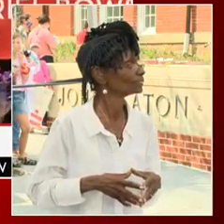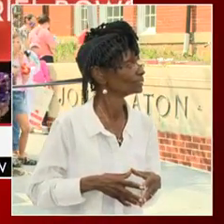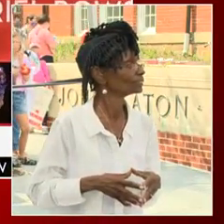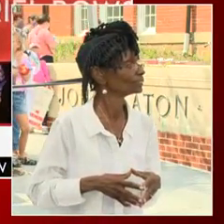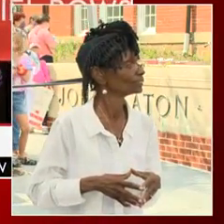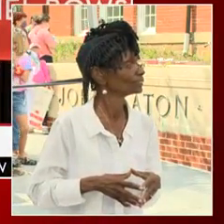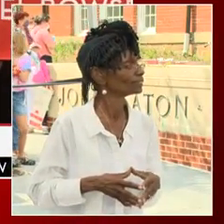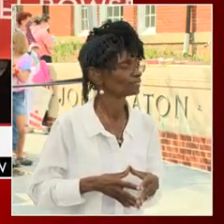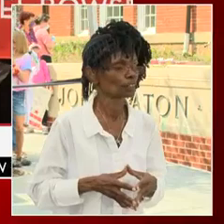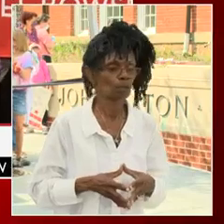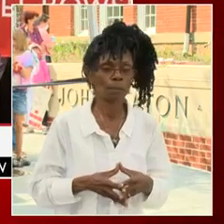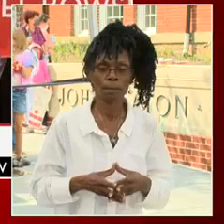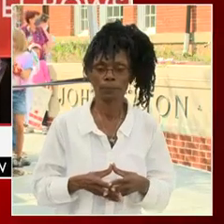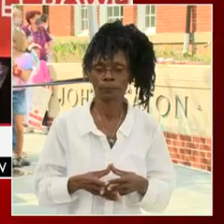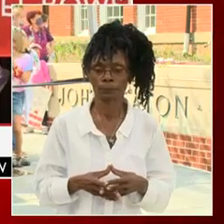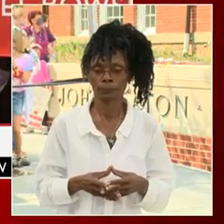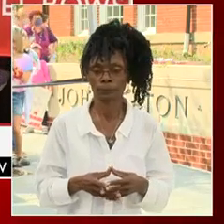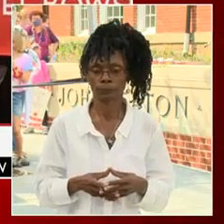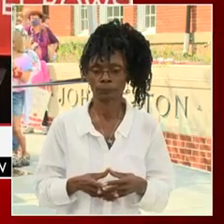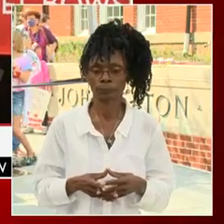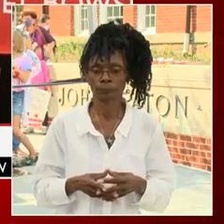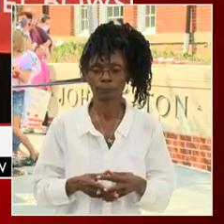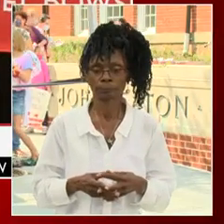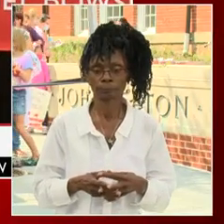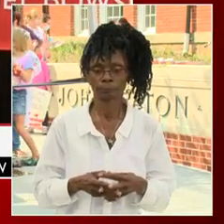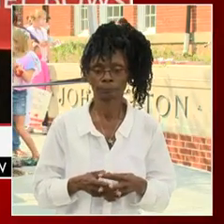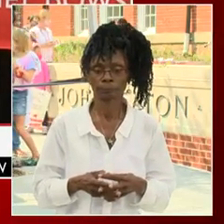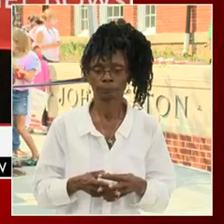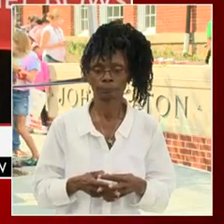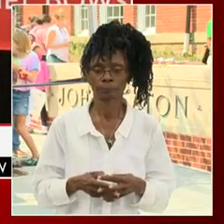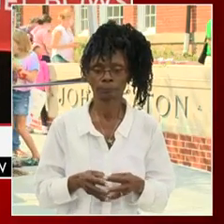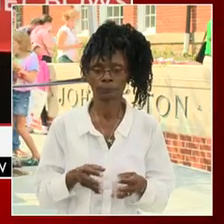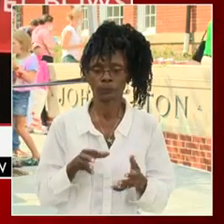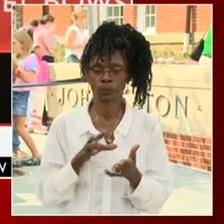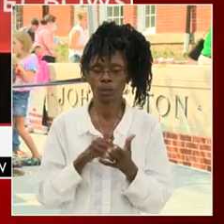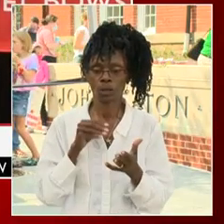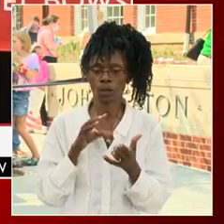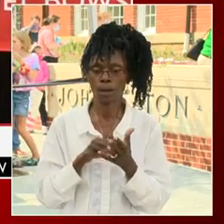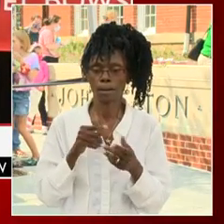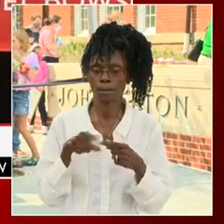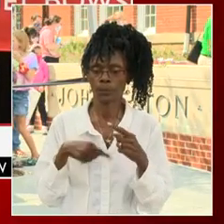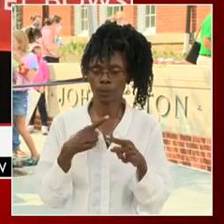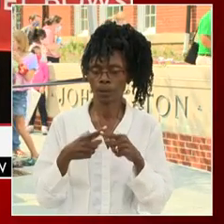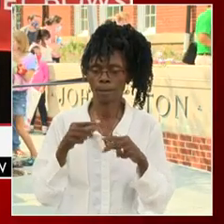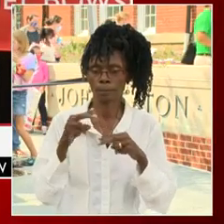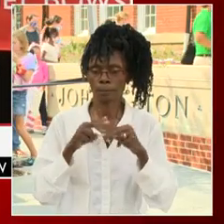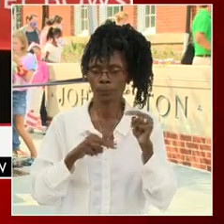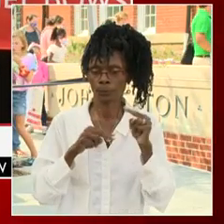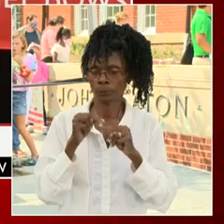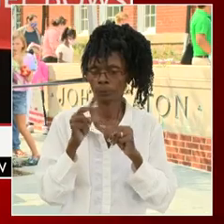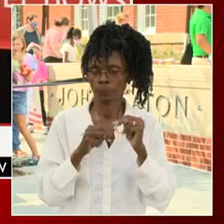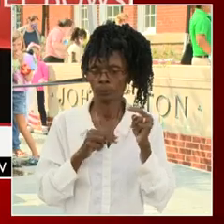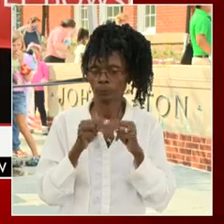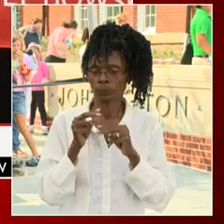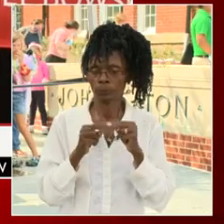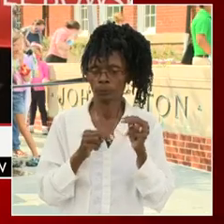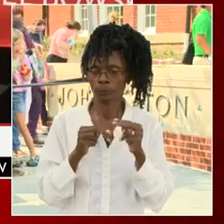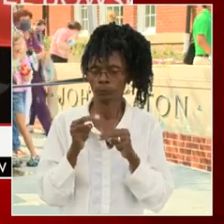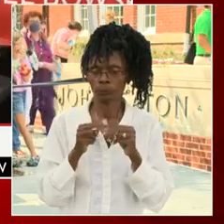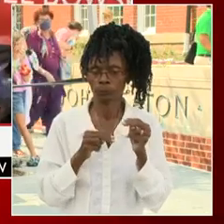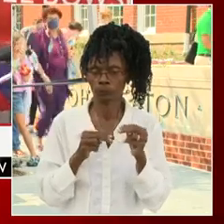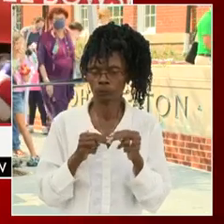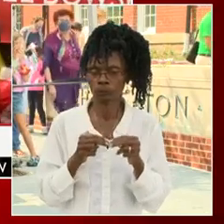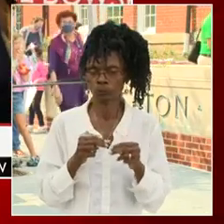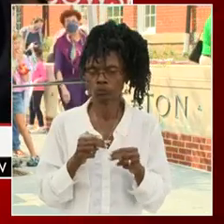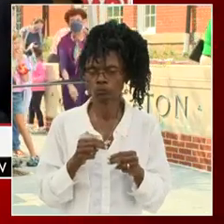And now let's hear about the building from Director Keith Anderson, who is the DGS Director.